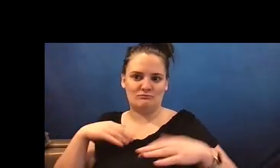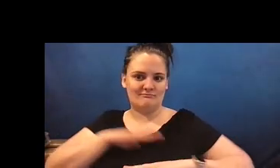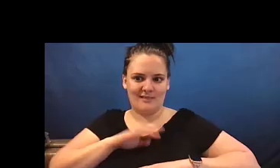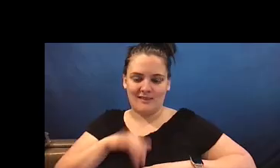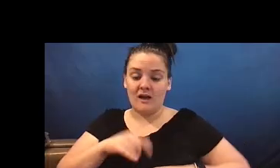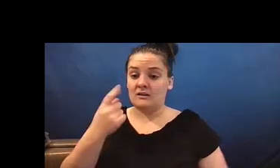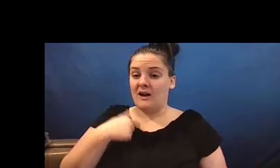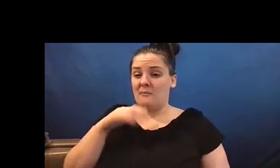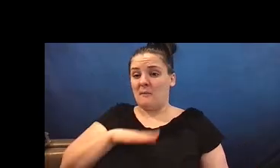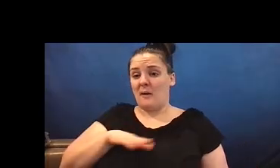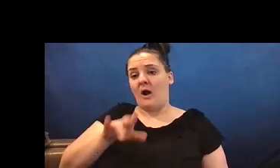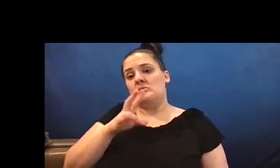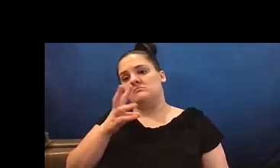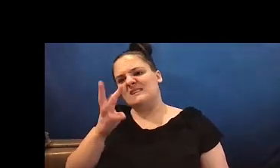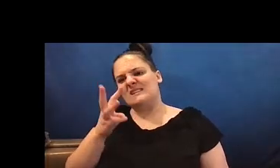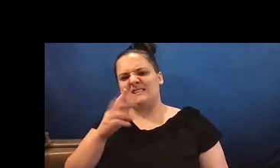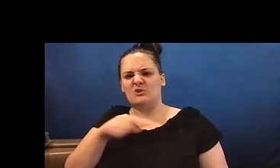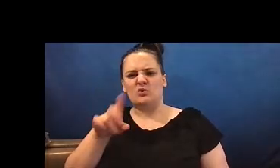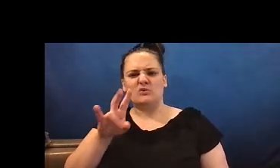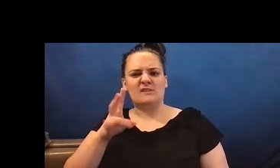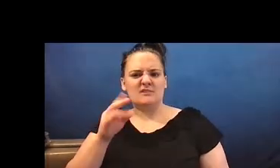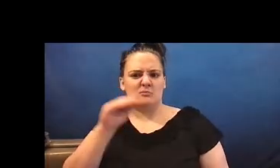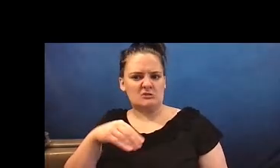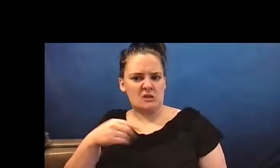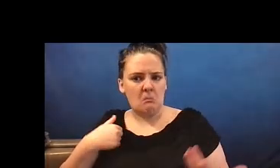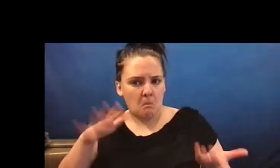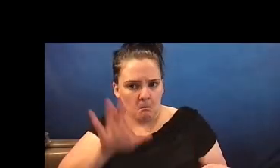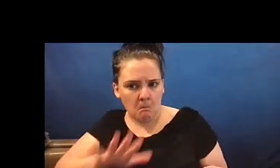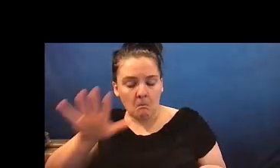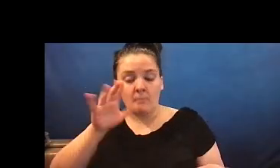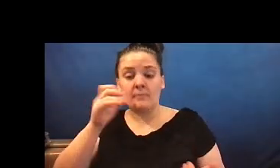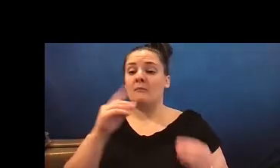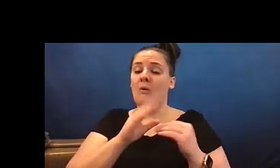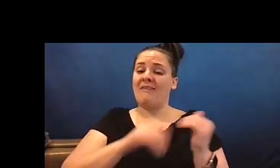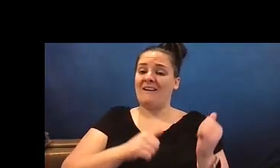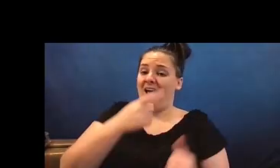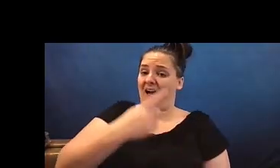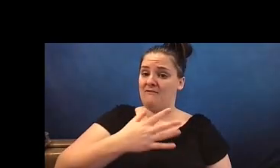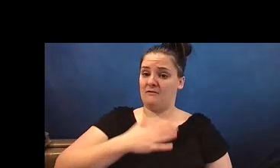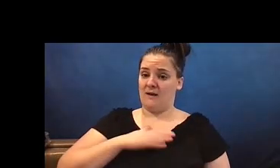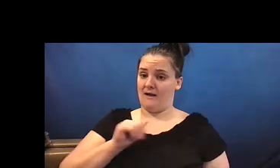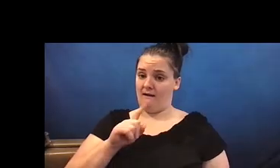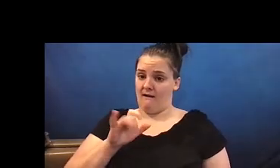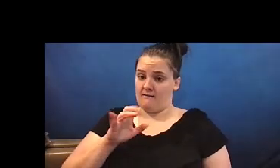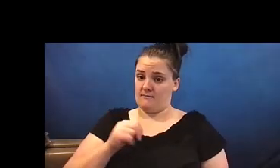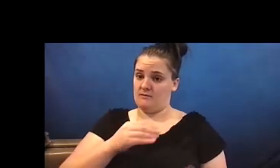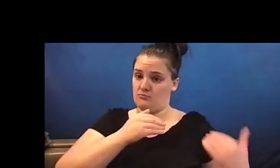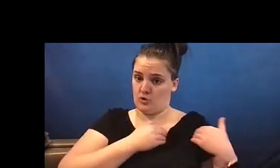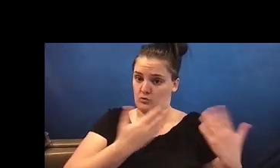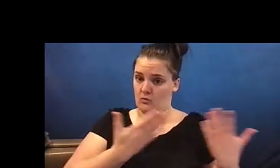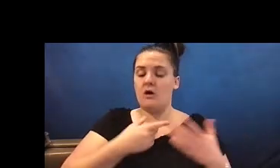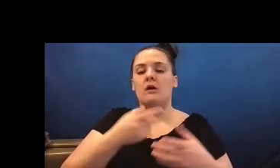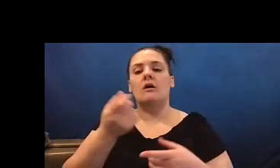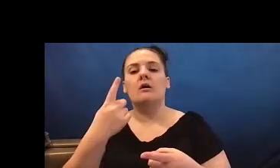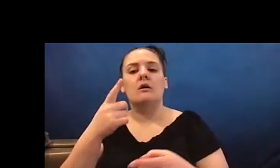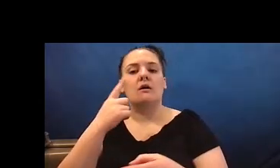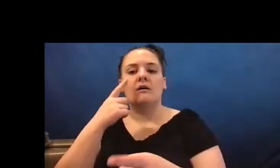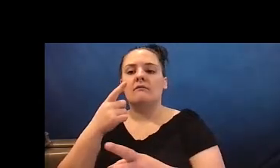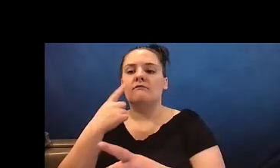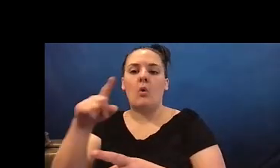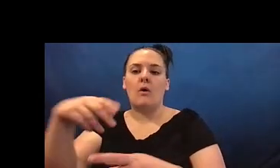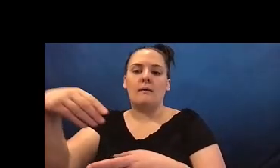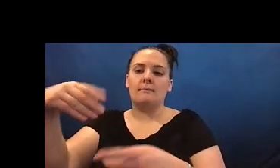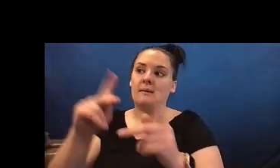16, 17%. More than half of my administrative burden is trying to get paid from the payers, and